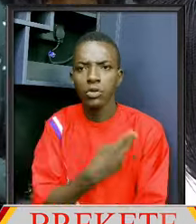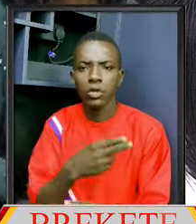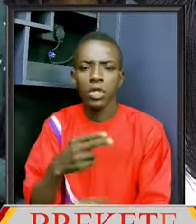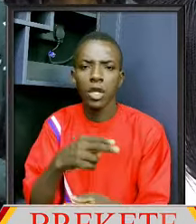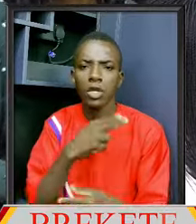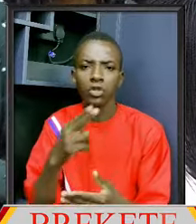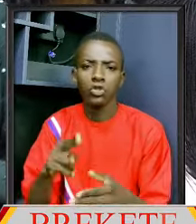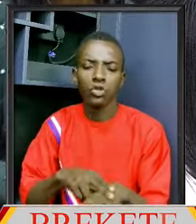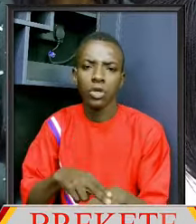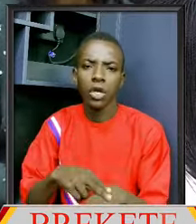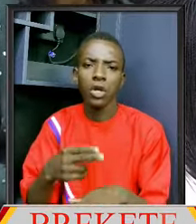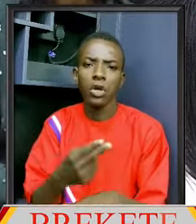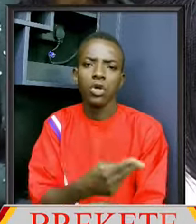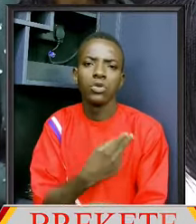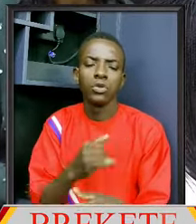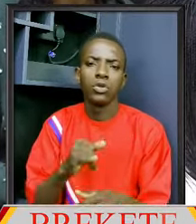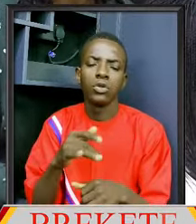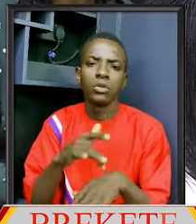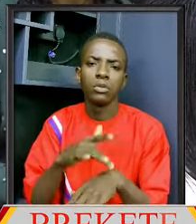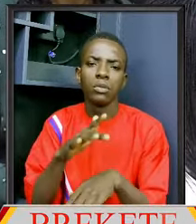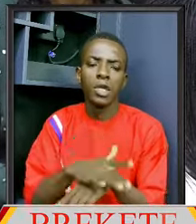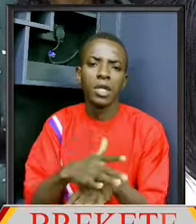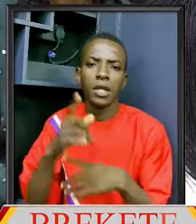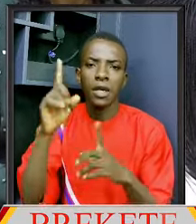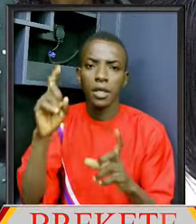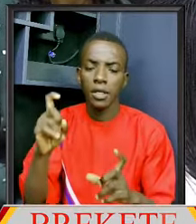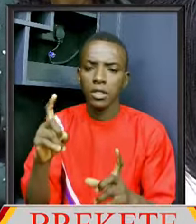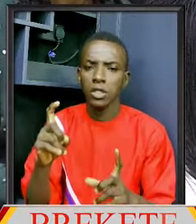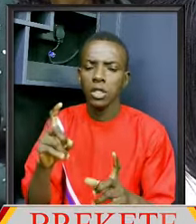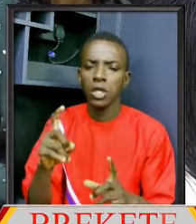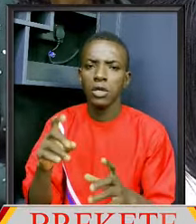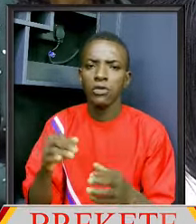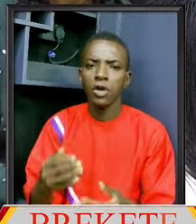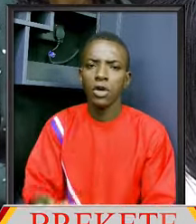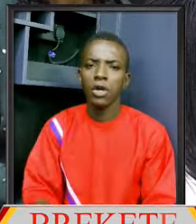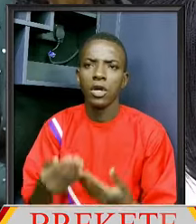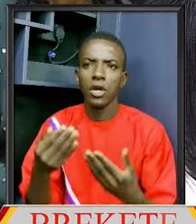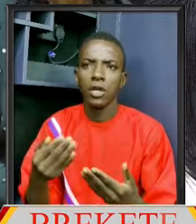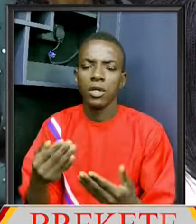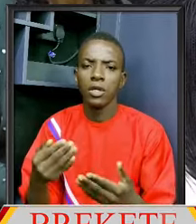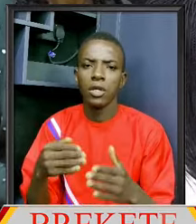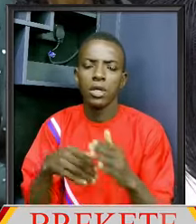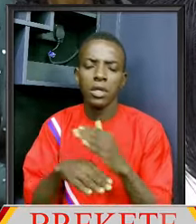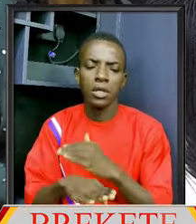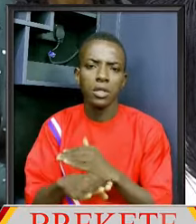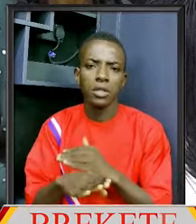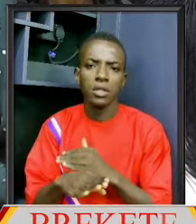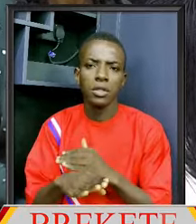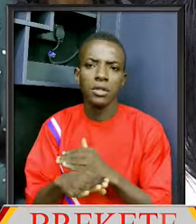national hospital, go do malaria test. If I carry them, enter